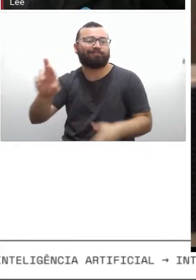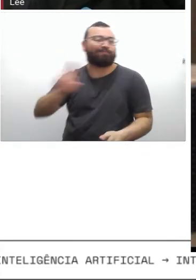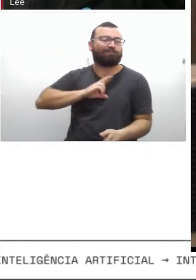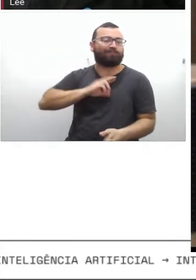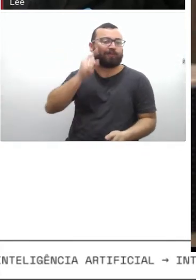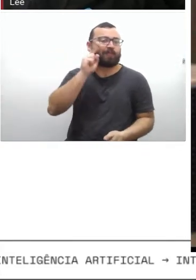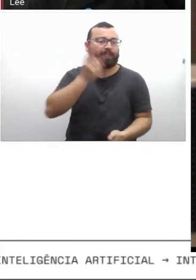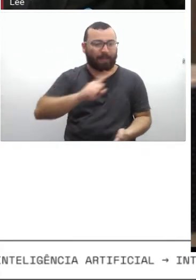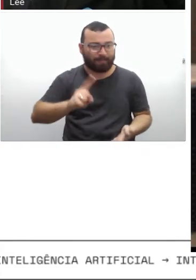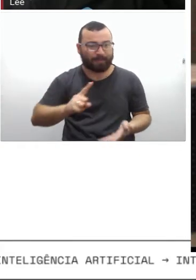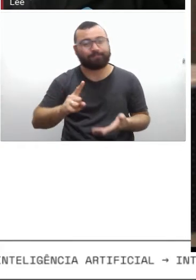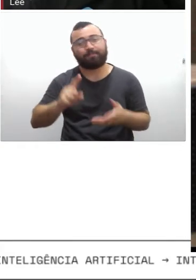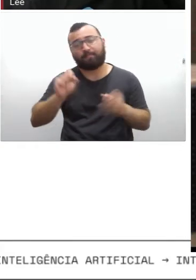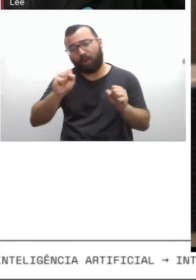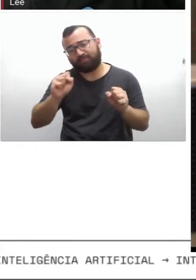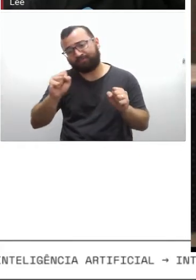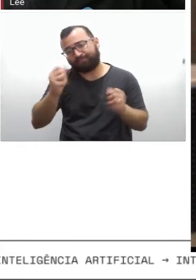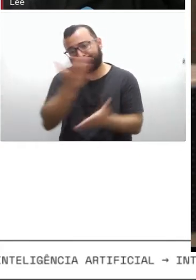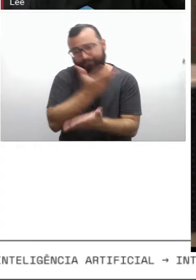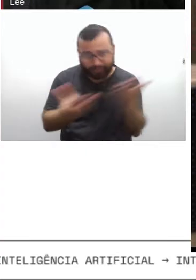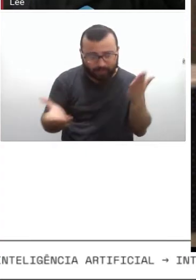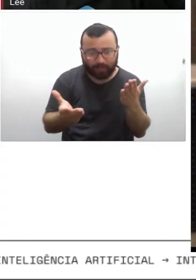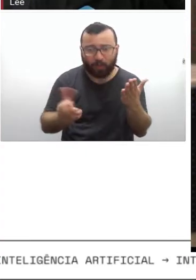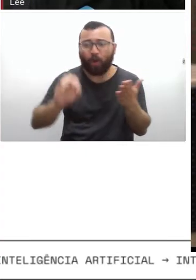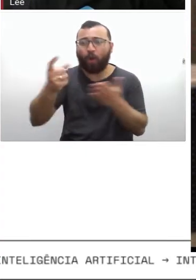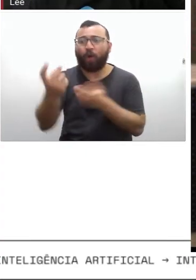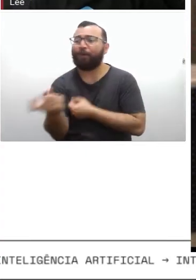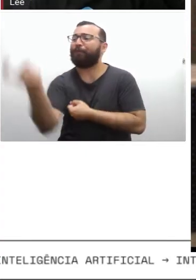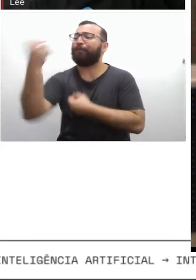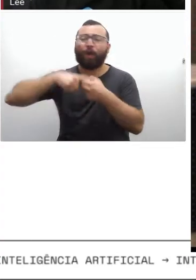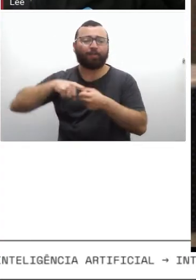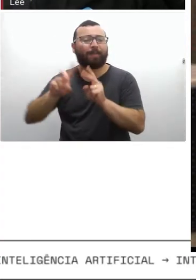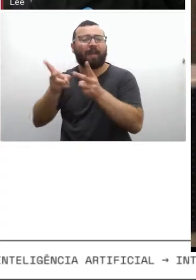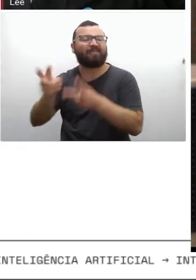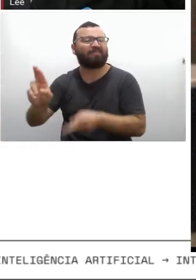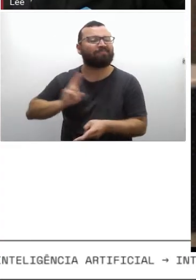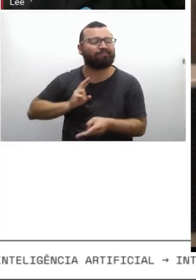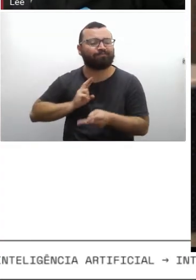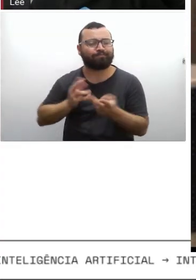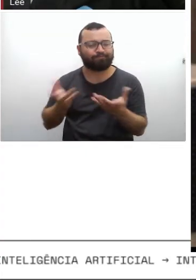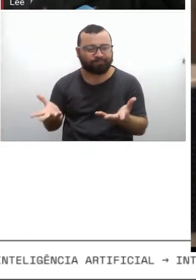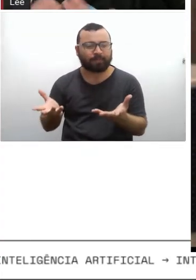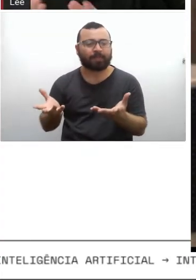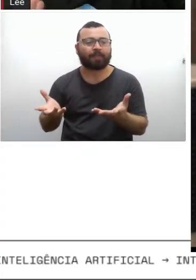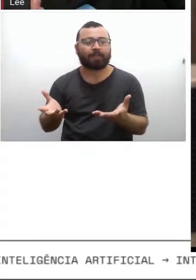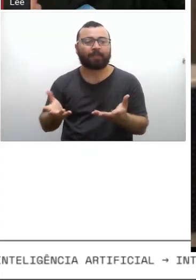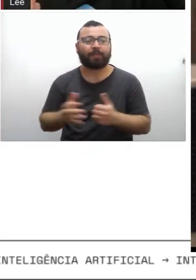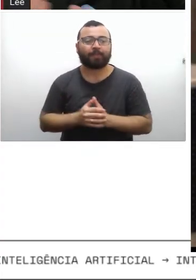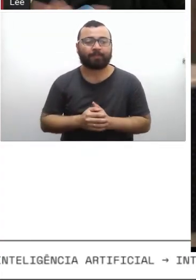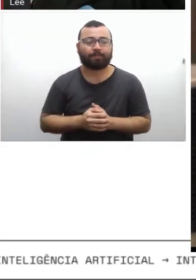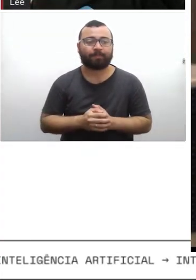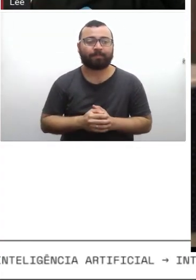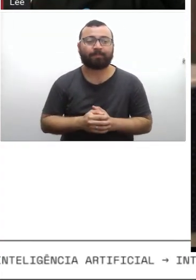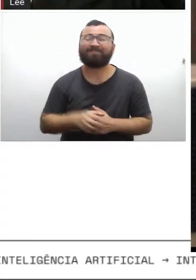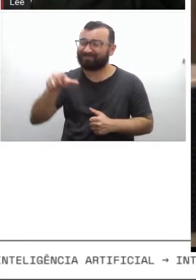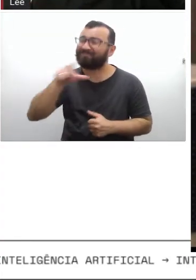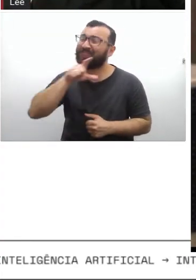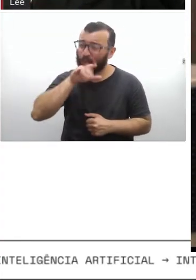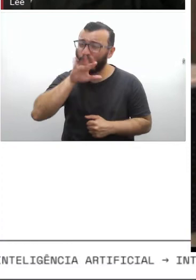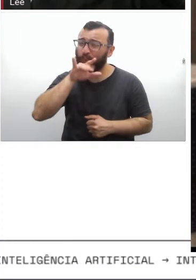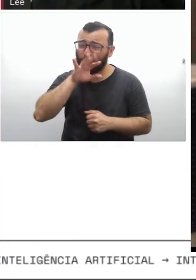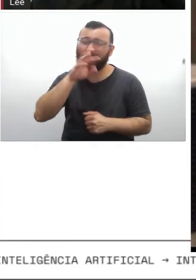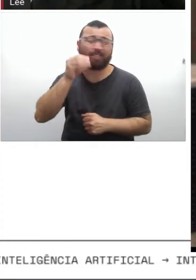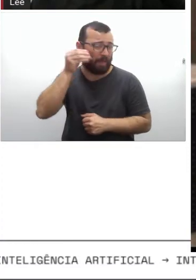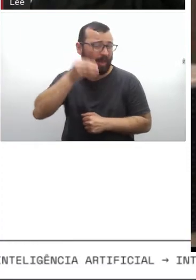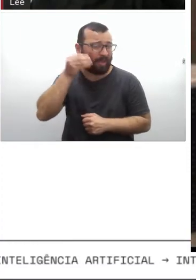It returns a fallback, or maybe even worse, it returns the wrong answer. Uh, that is bad customer experience, of